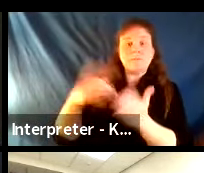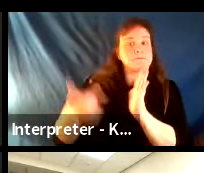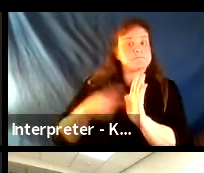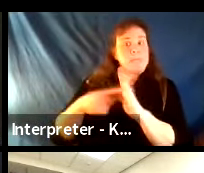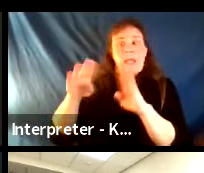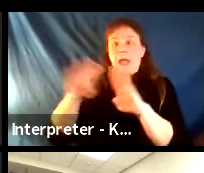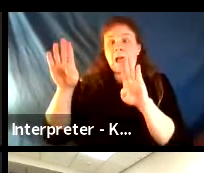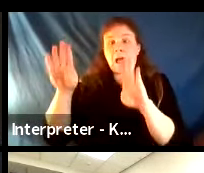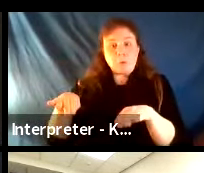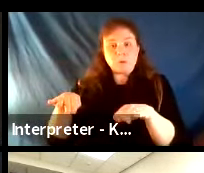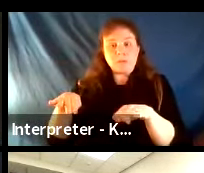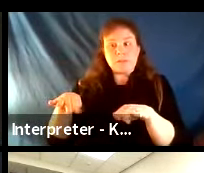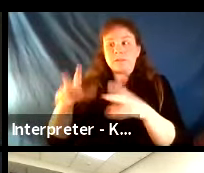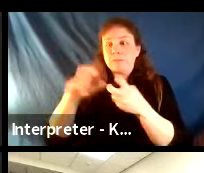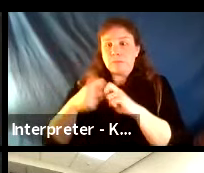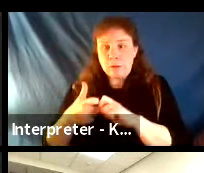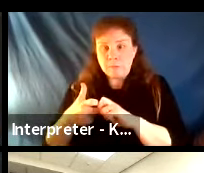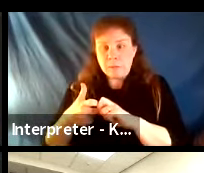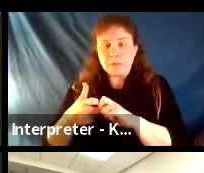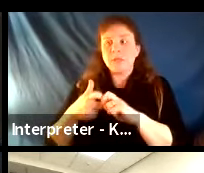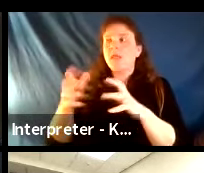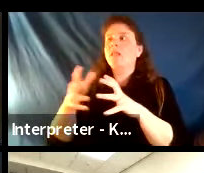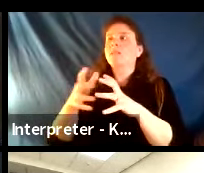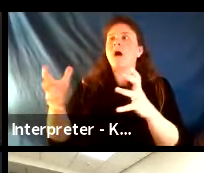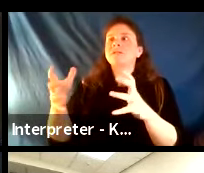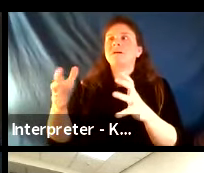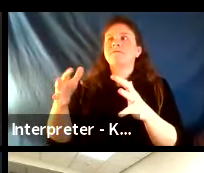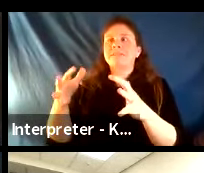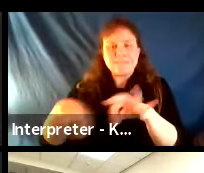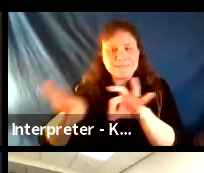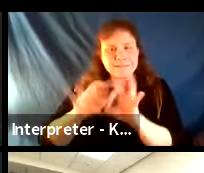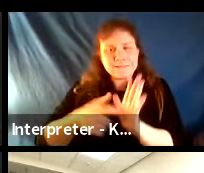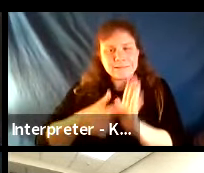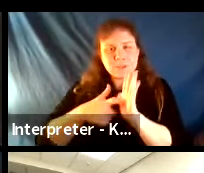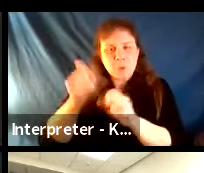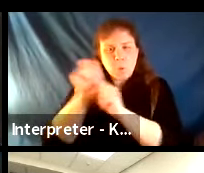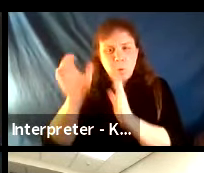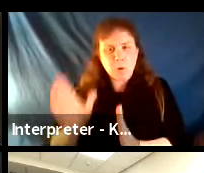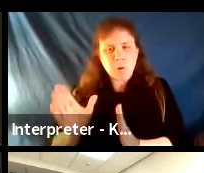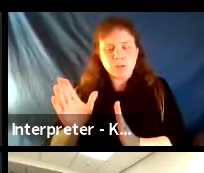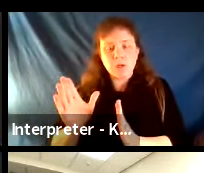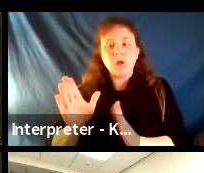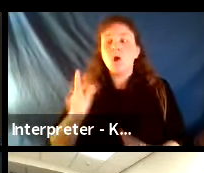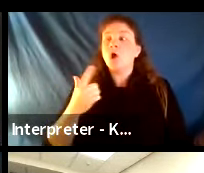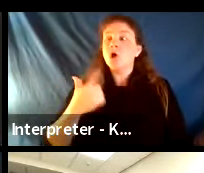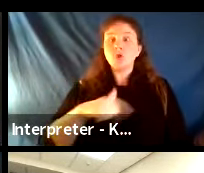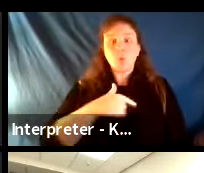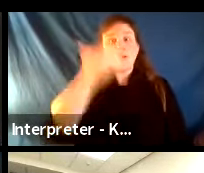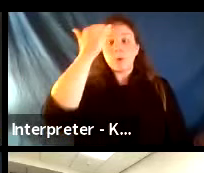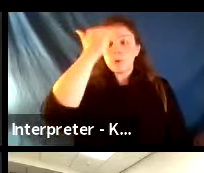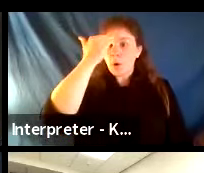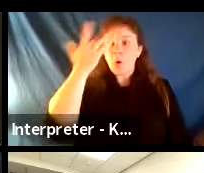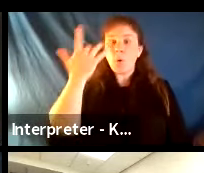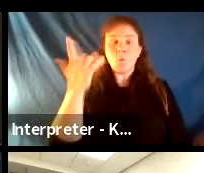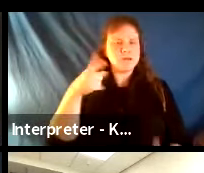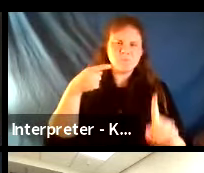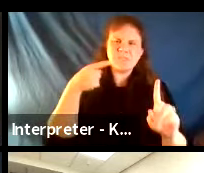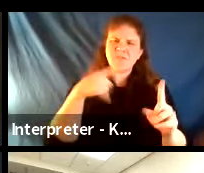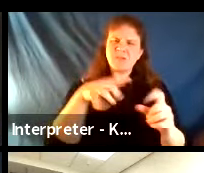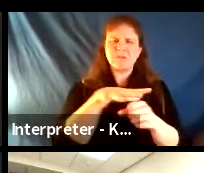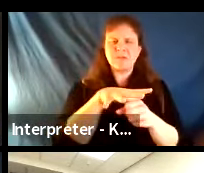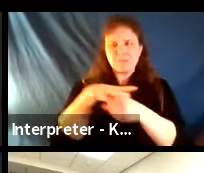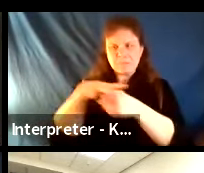workers. So we know with a broad stroke, we can move into, we know where the hotspots are and we know where those communities